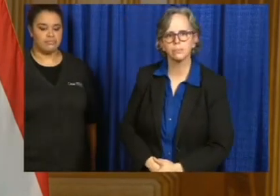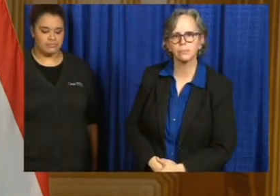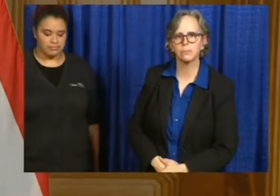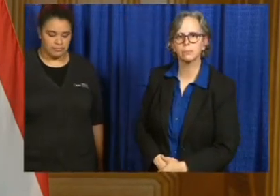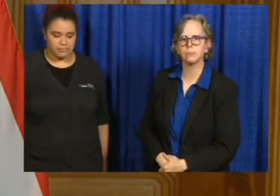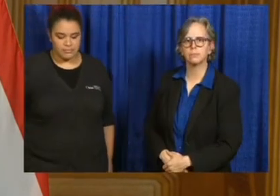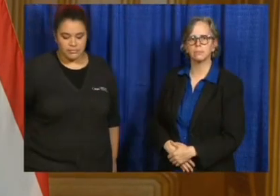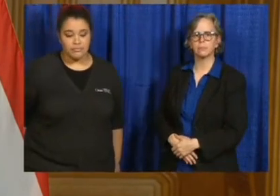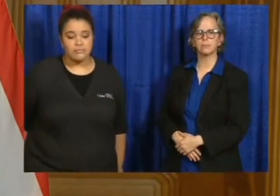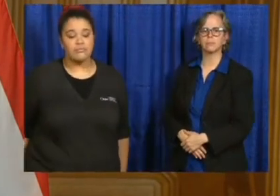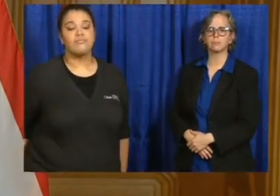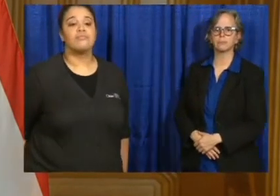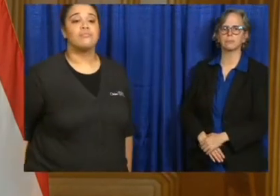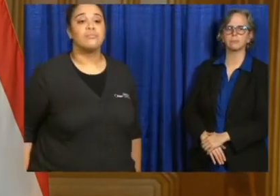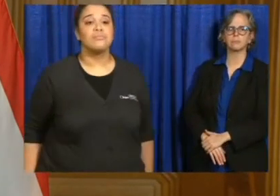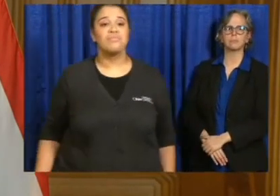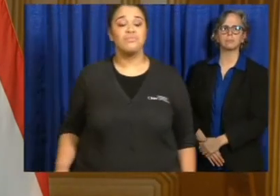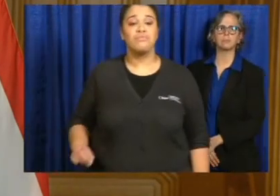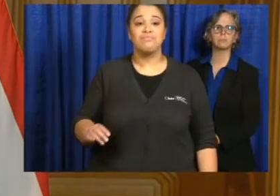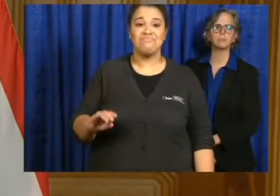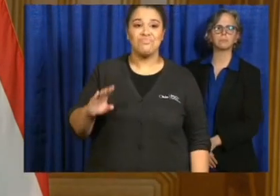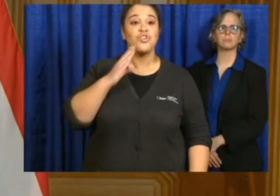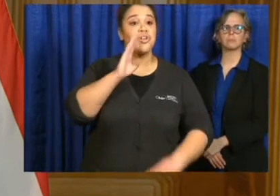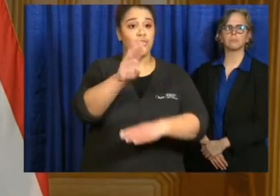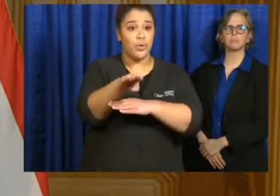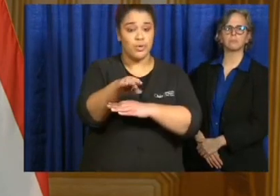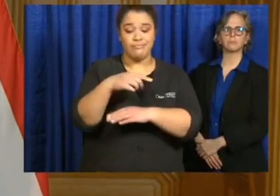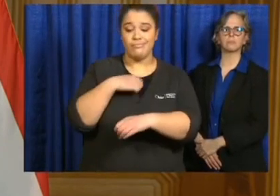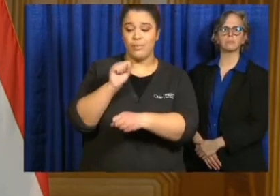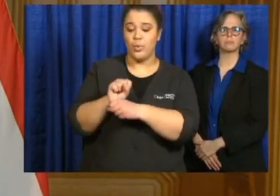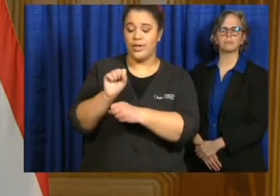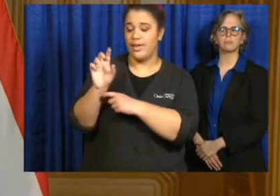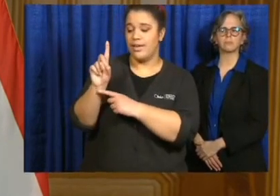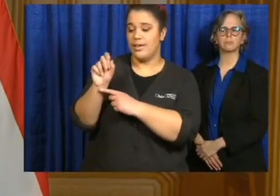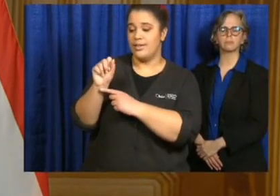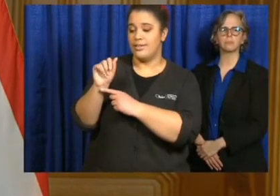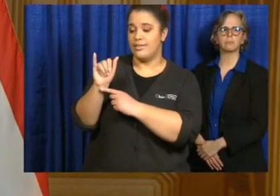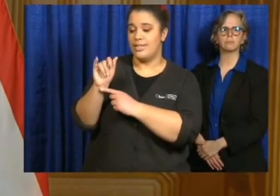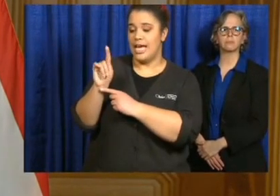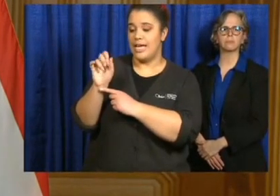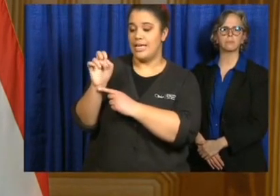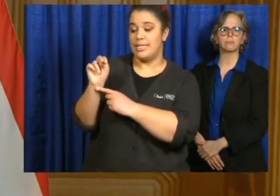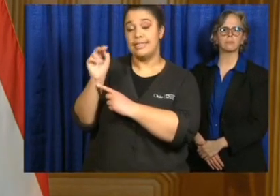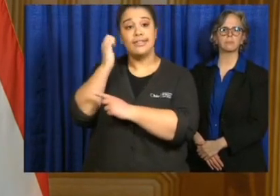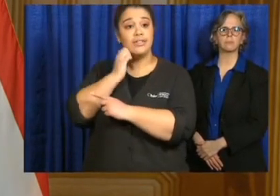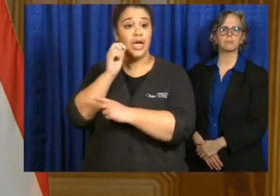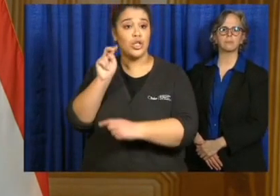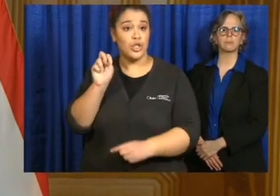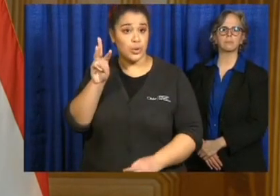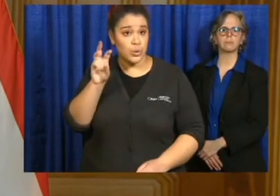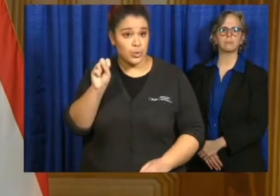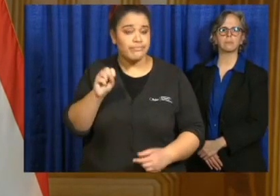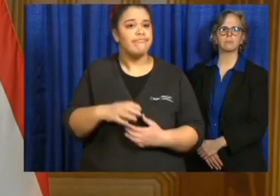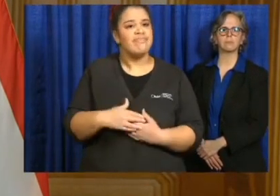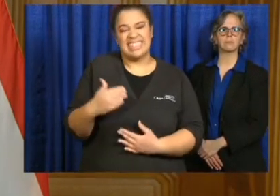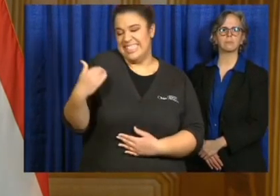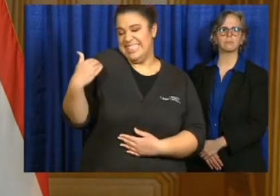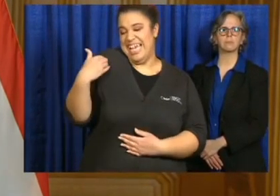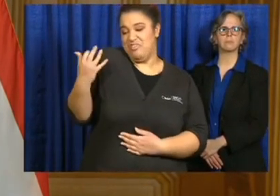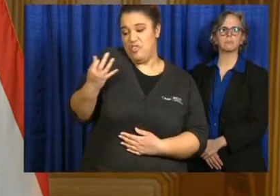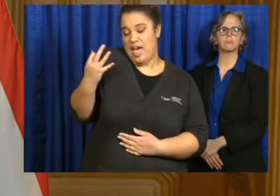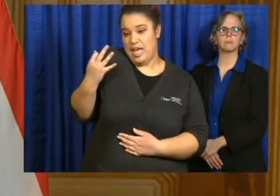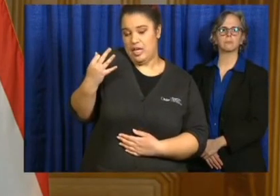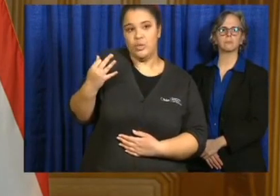Good afternoon, Laura Bischoff, Dayton Daily News. Governor DeWine, you said on Friday that we'd get some plans about what was going to happen for the